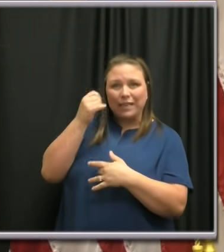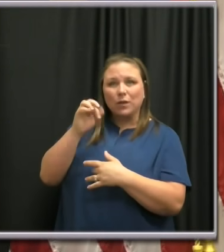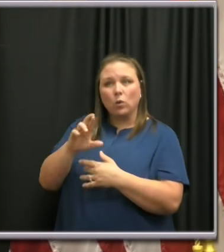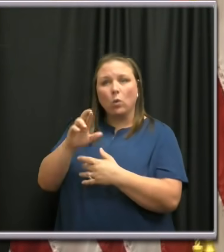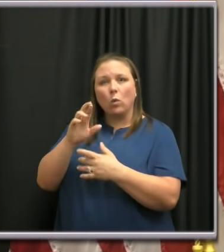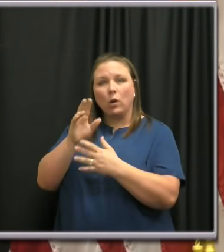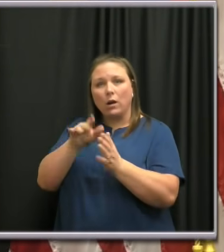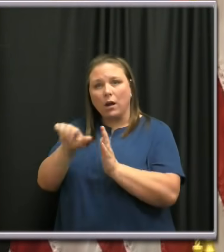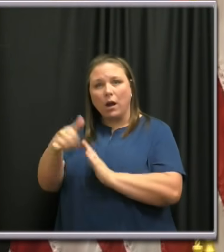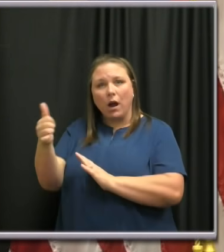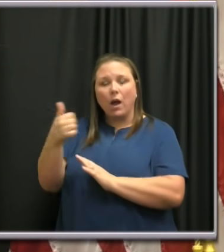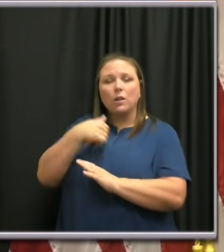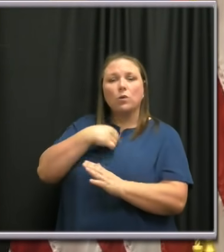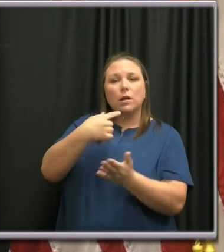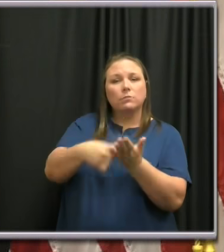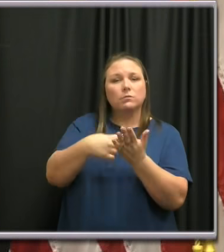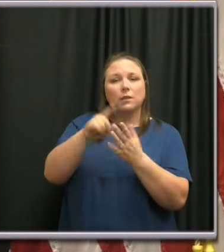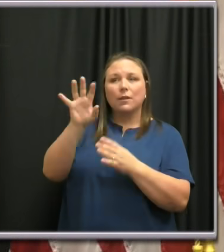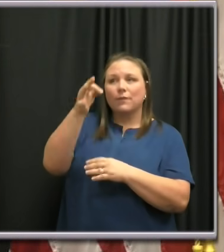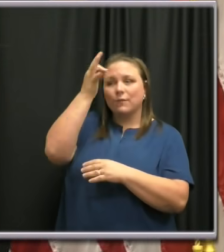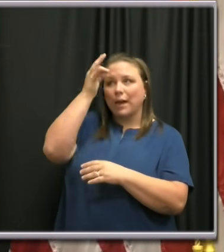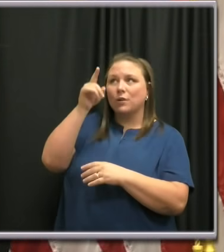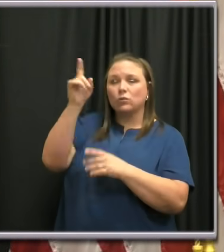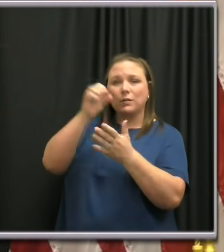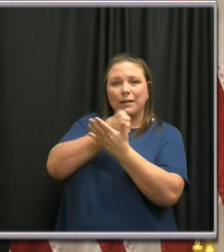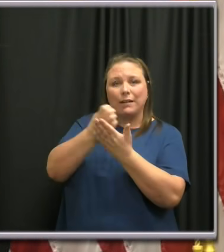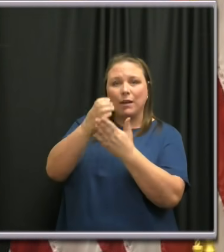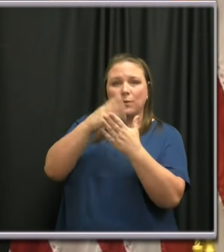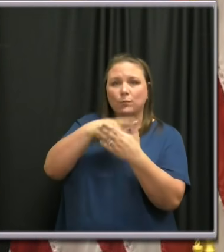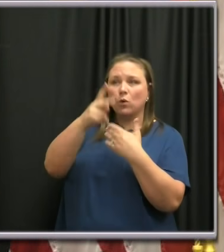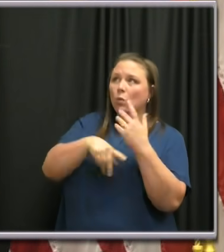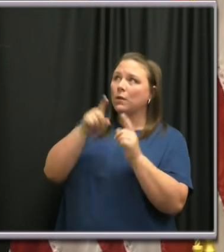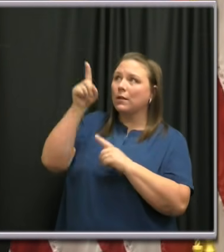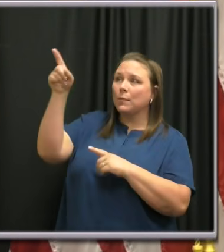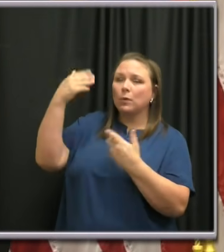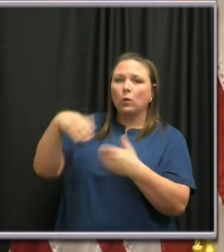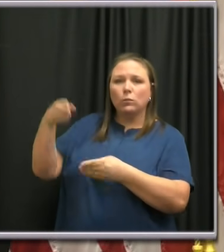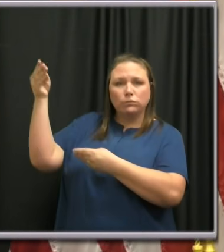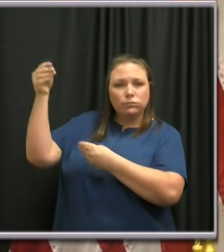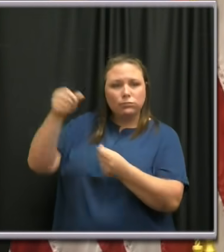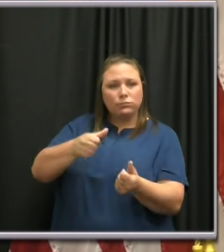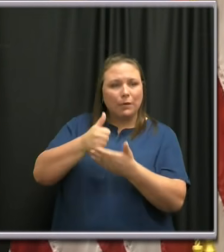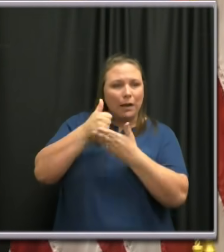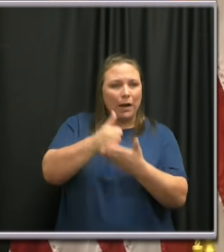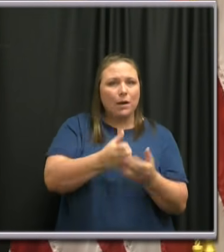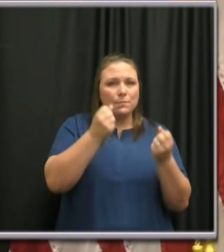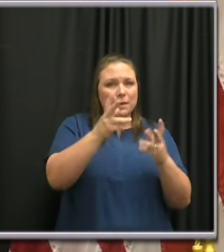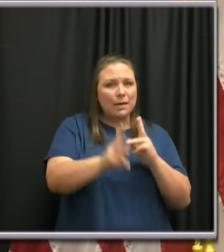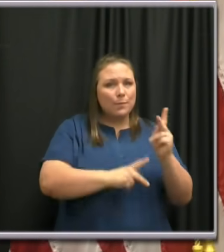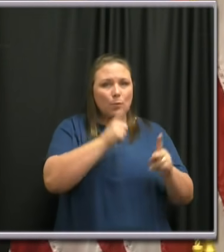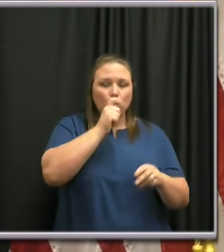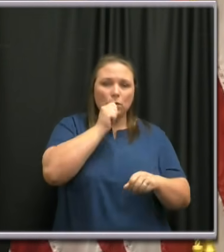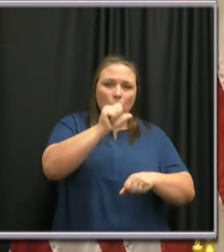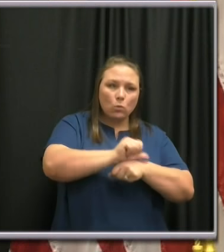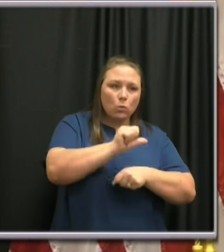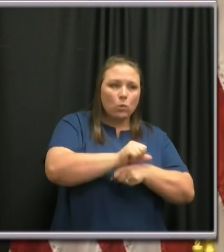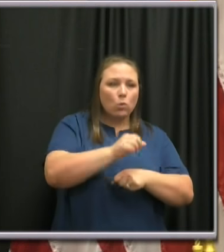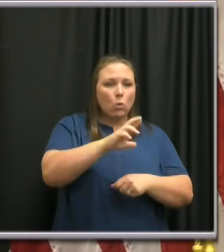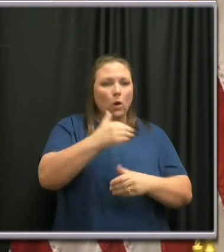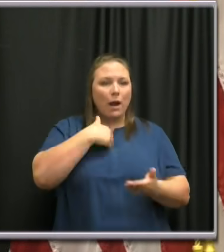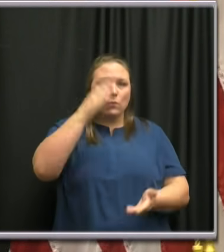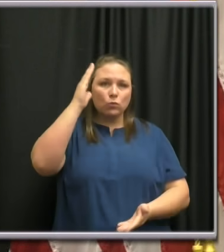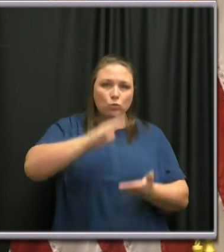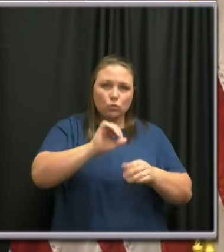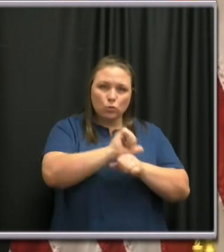of the federal economic relief programs that, while they have been a lifeline for many people who have been out of work or have had